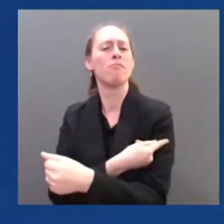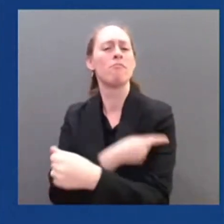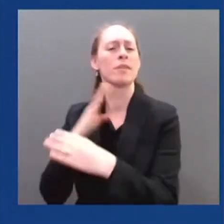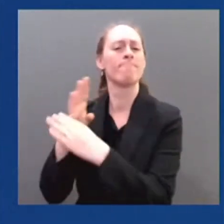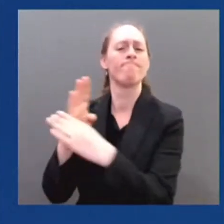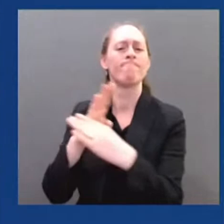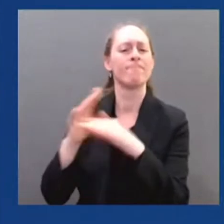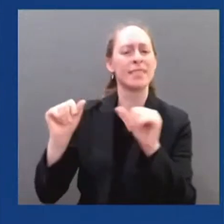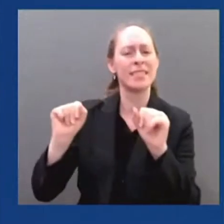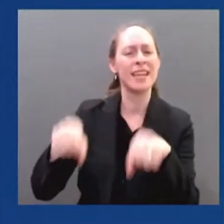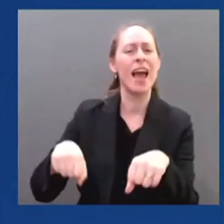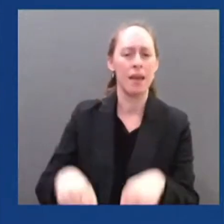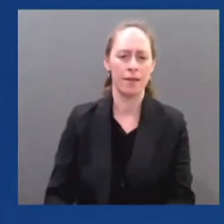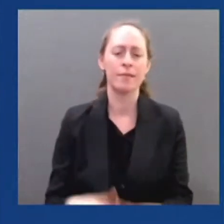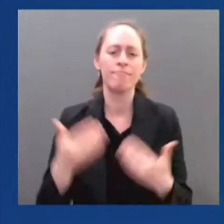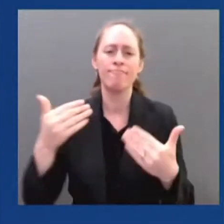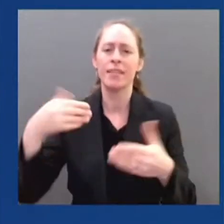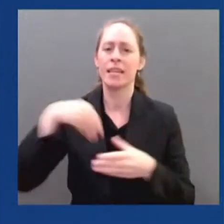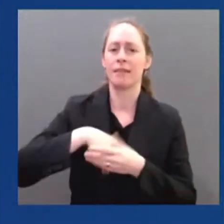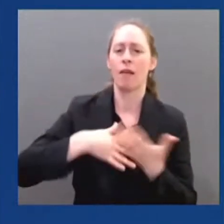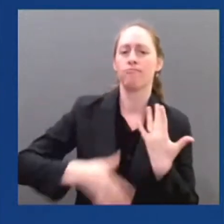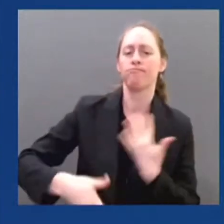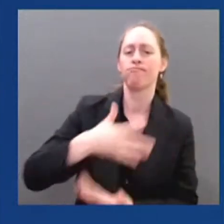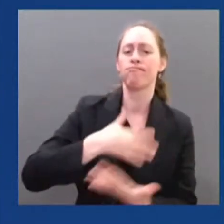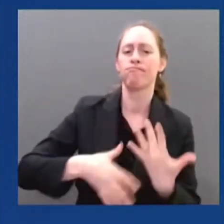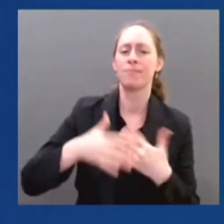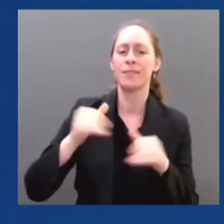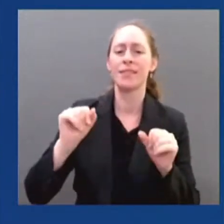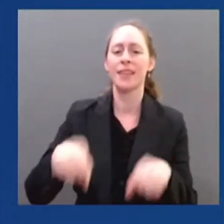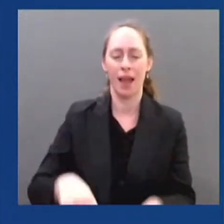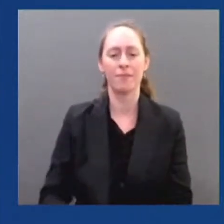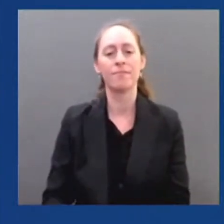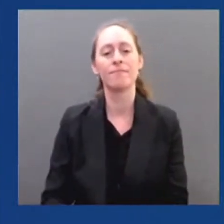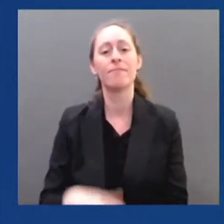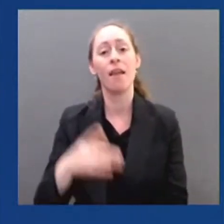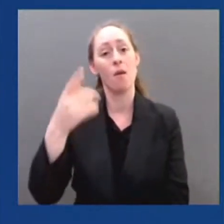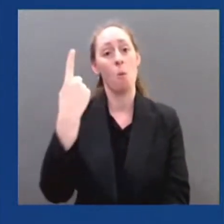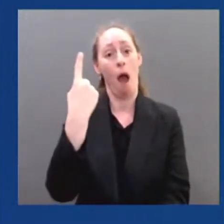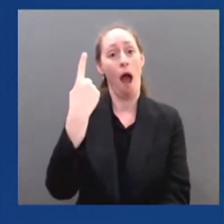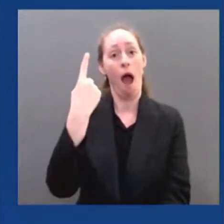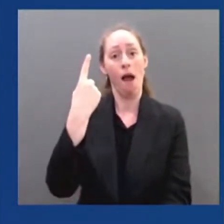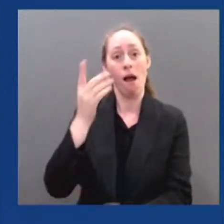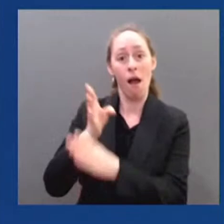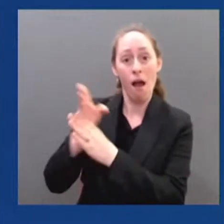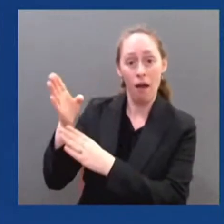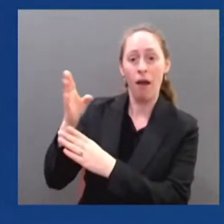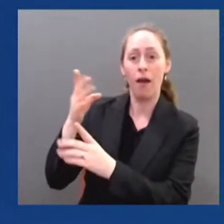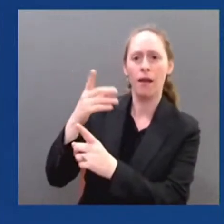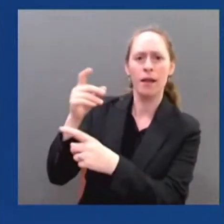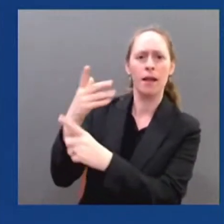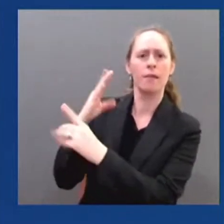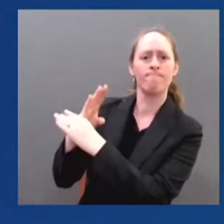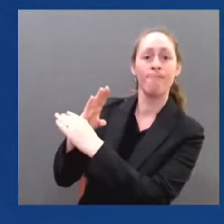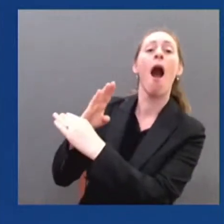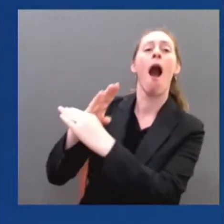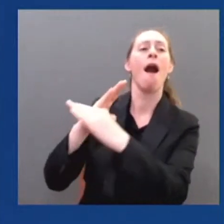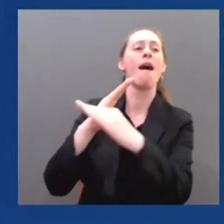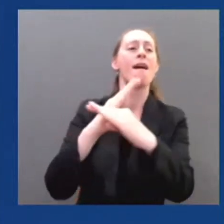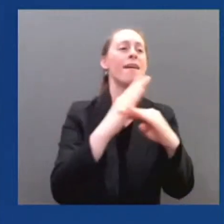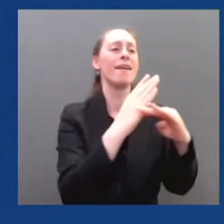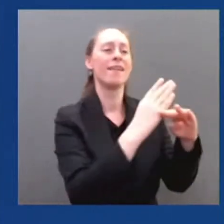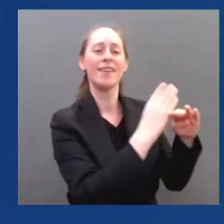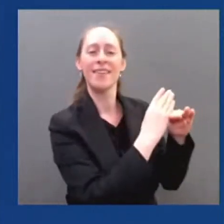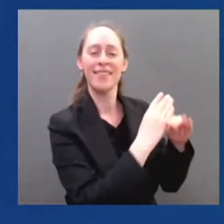immunity alone. So as a parent, as a physician, and as your CDC director, I strongly encourage all parents to get their